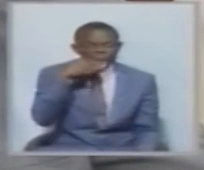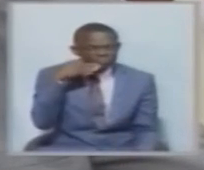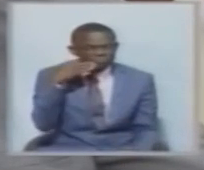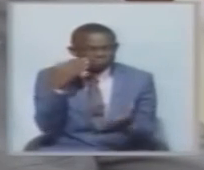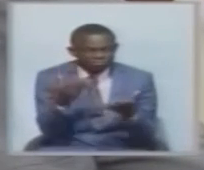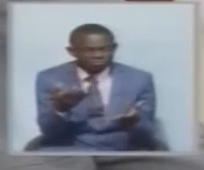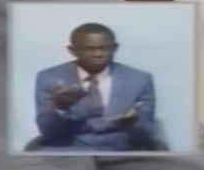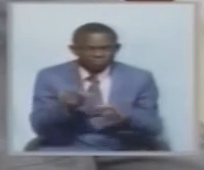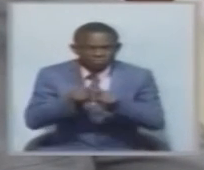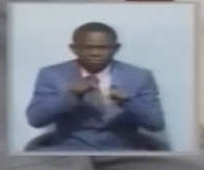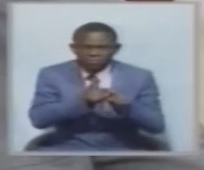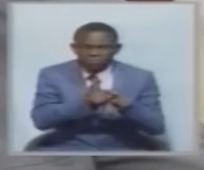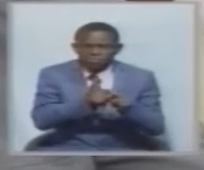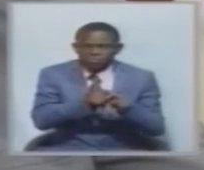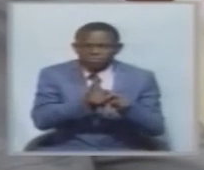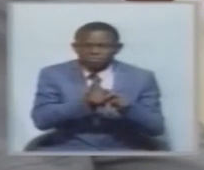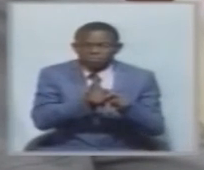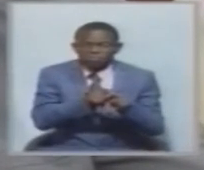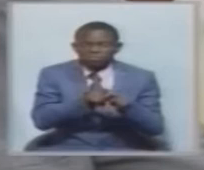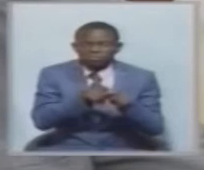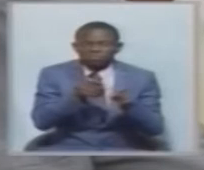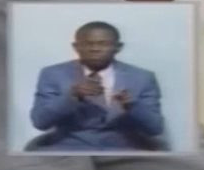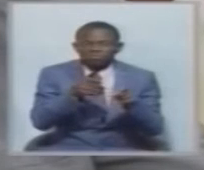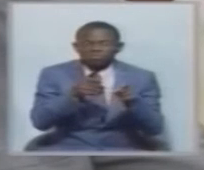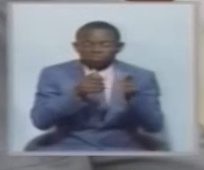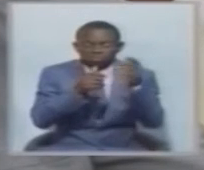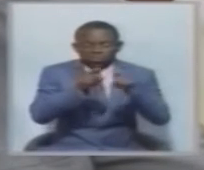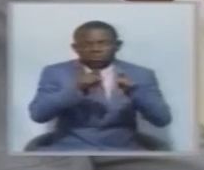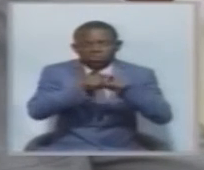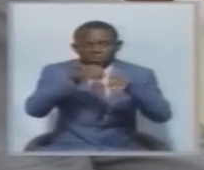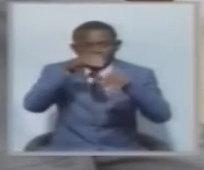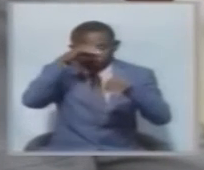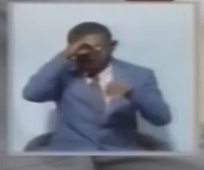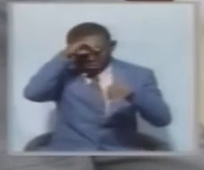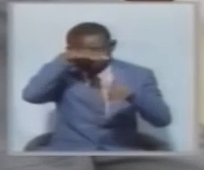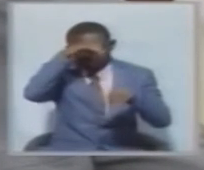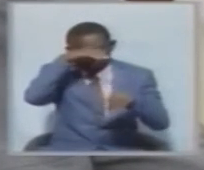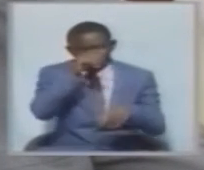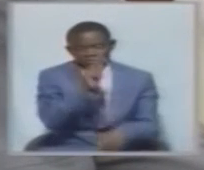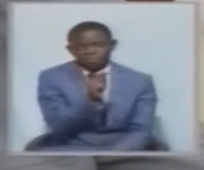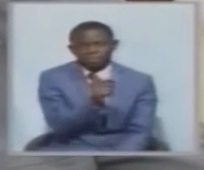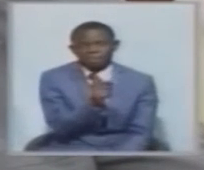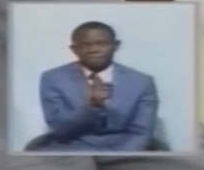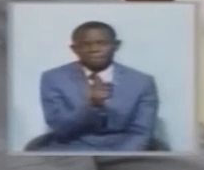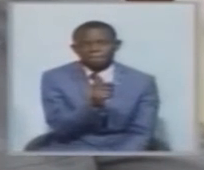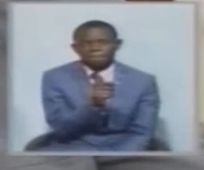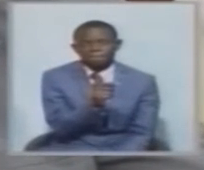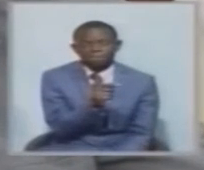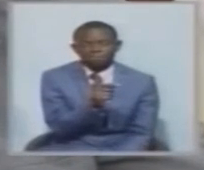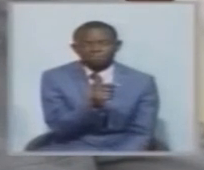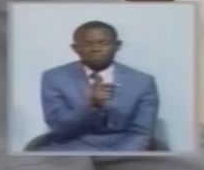to underestimate the whole issue of mining. I think it will be on the sidelines. How best can we move?